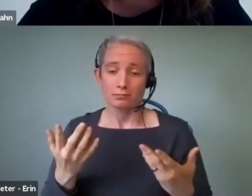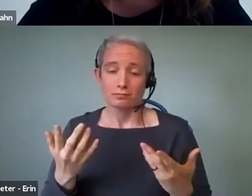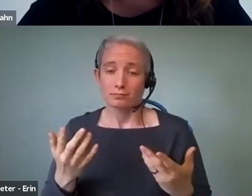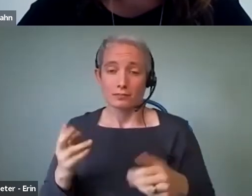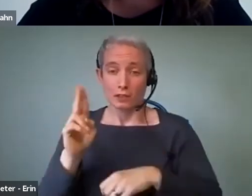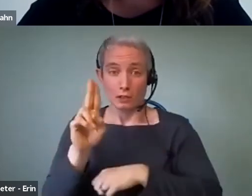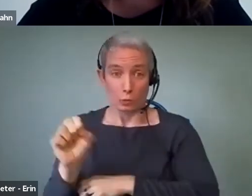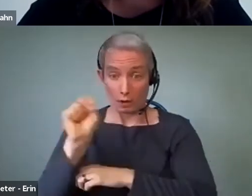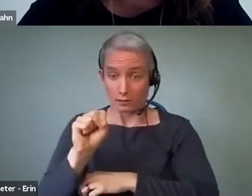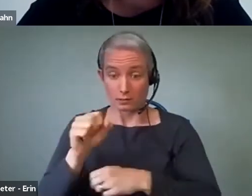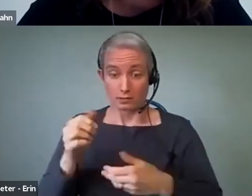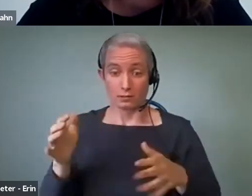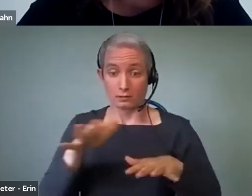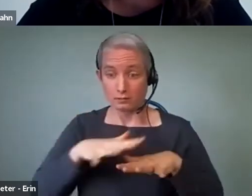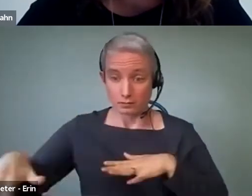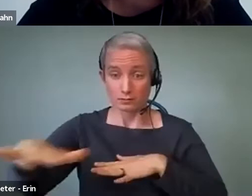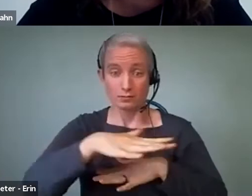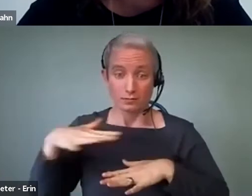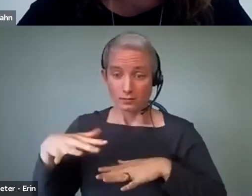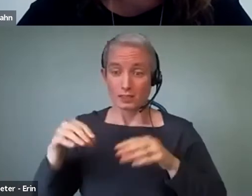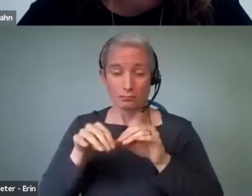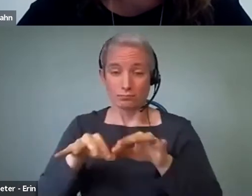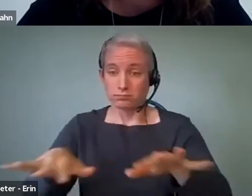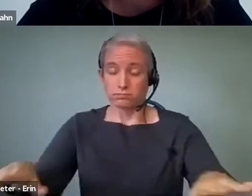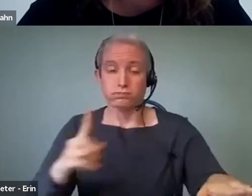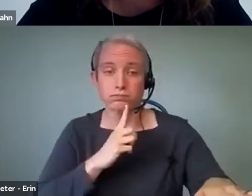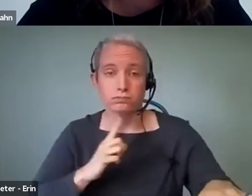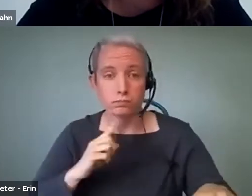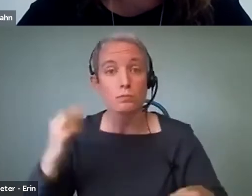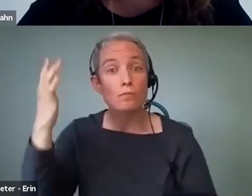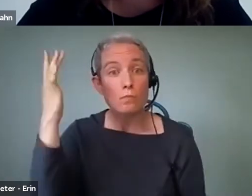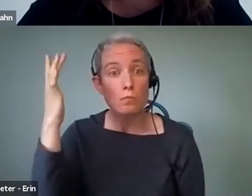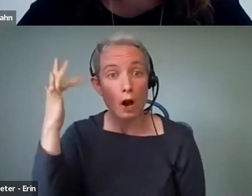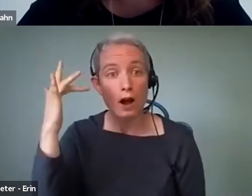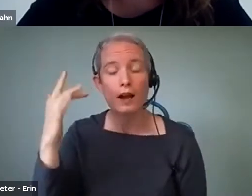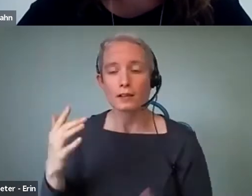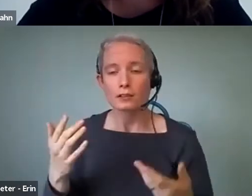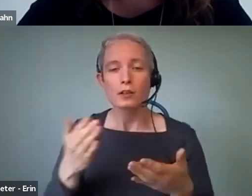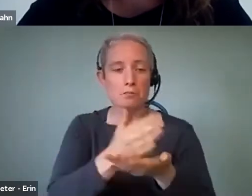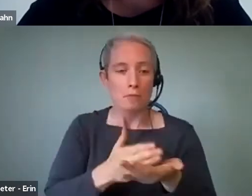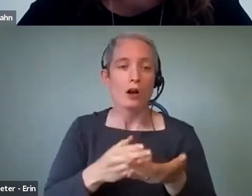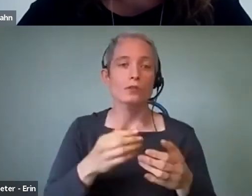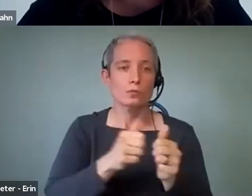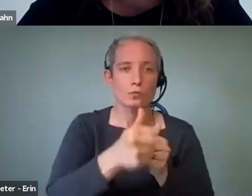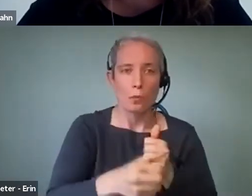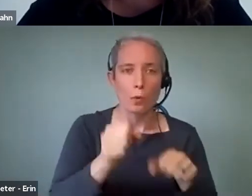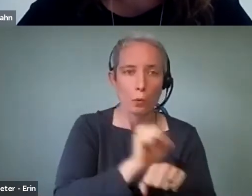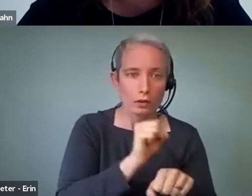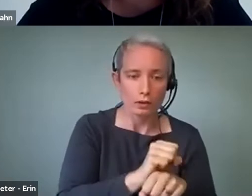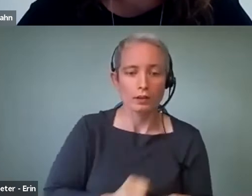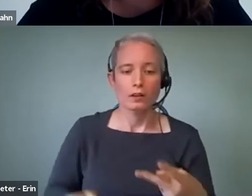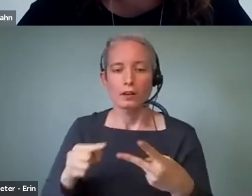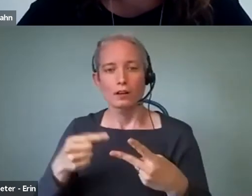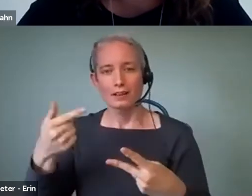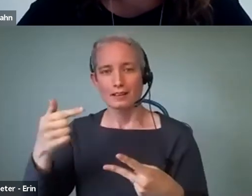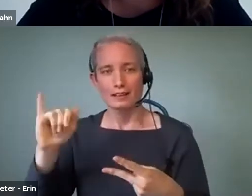in part because of the remote work and gig economy. So there's the office space that plays that role,